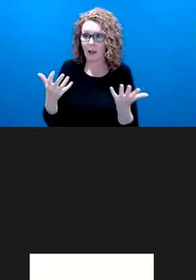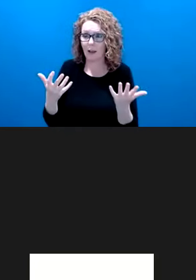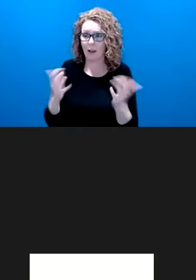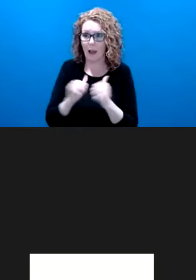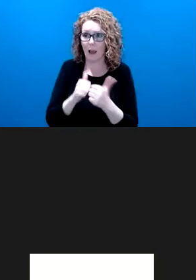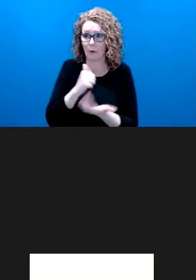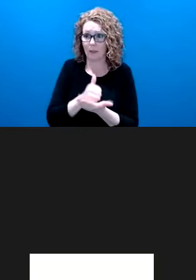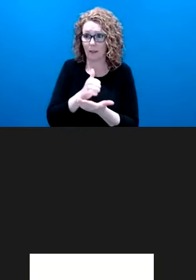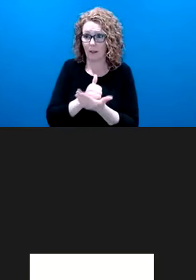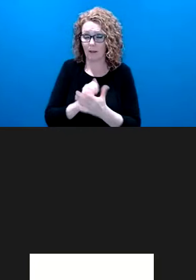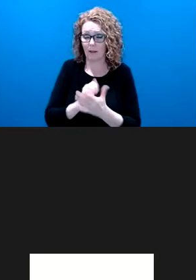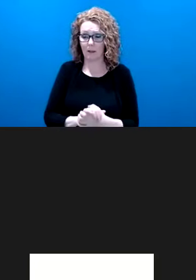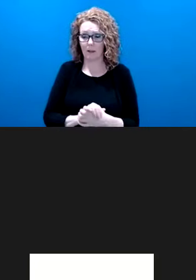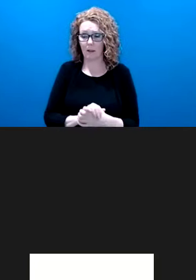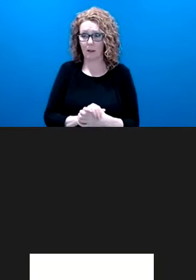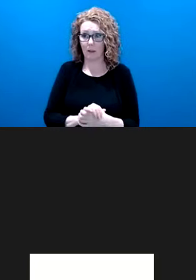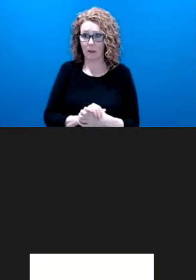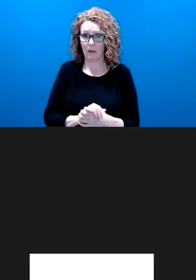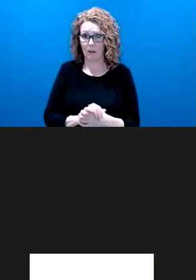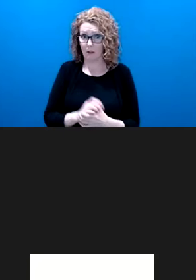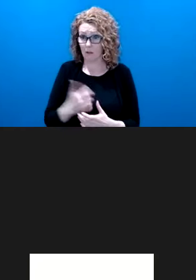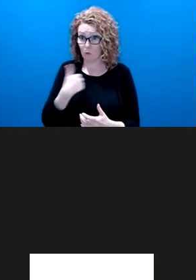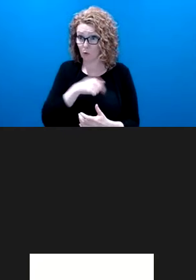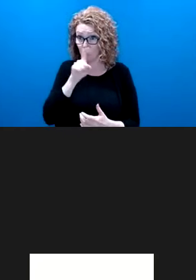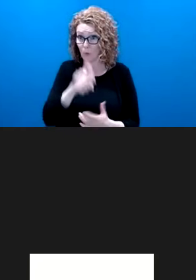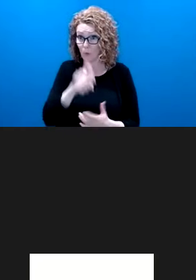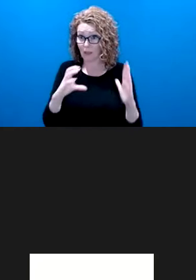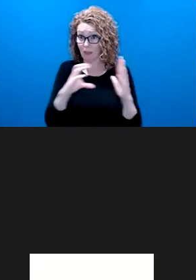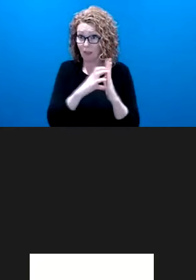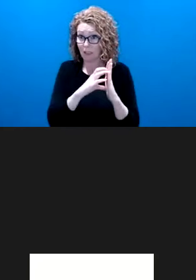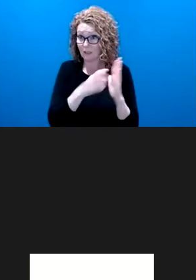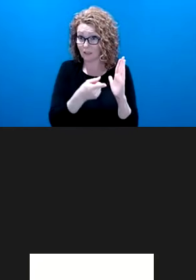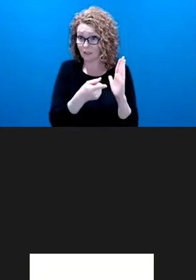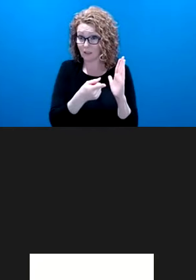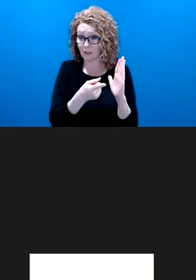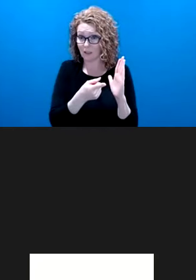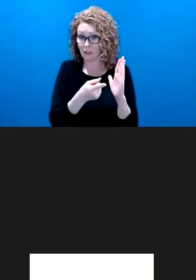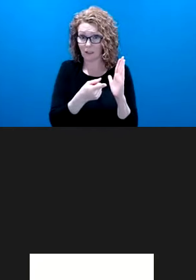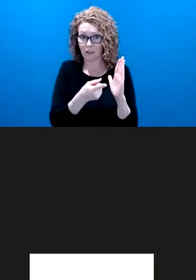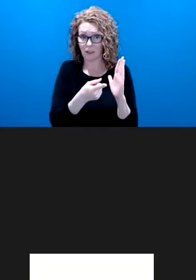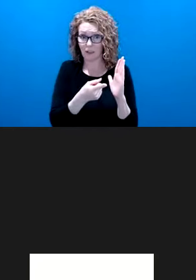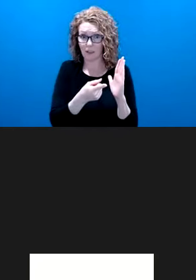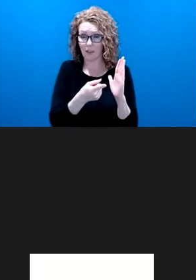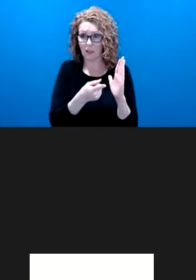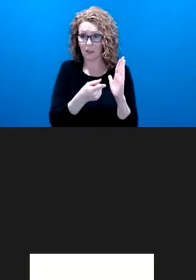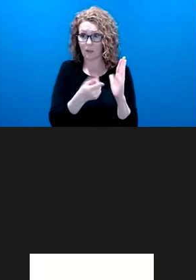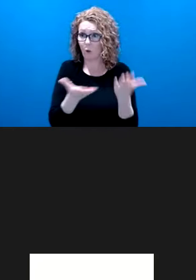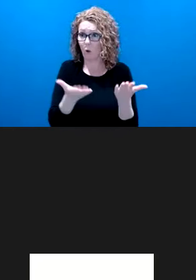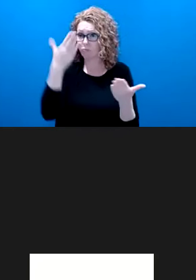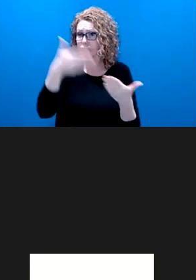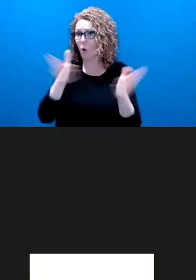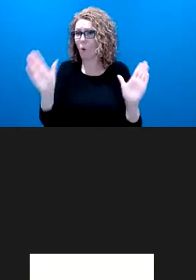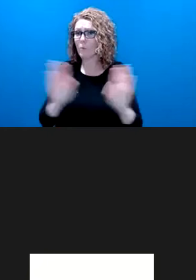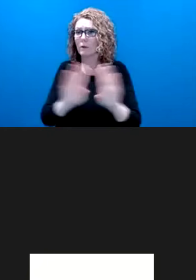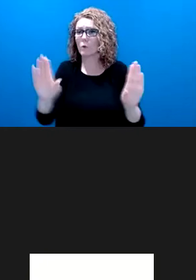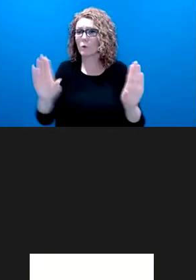and do we even need sections of this, like bullet points? So I'll kind of leave it there and